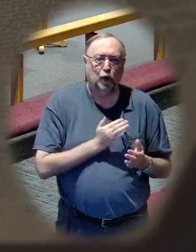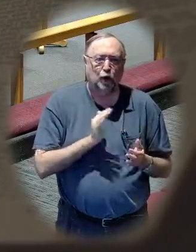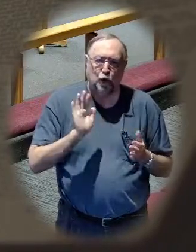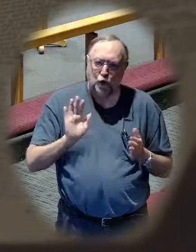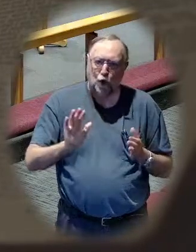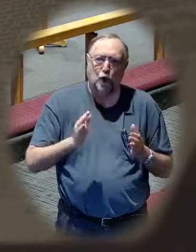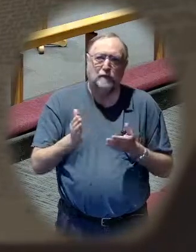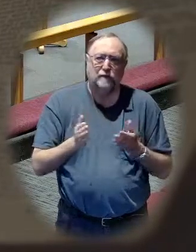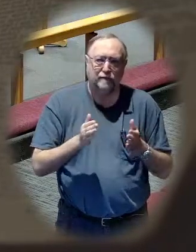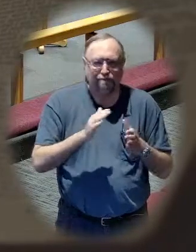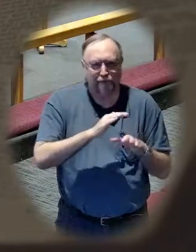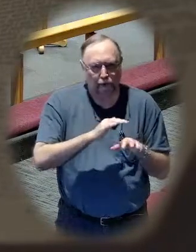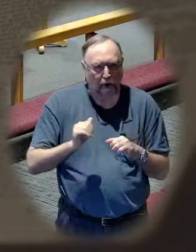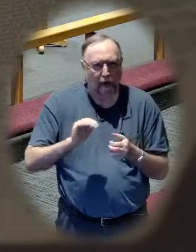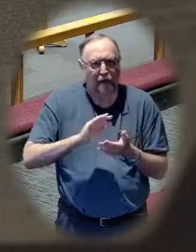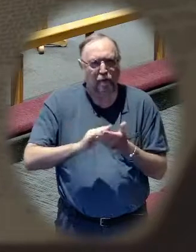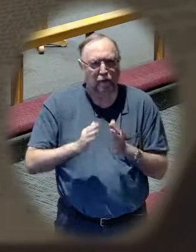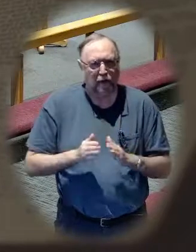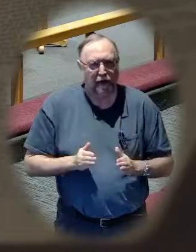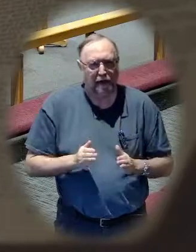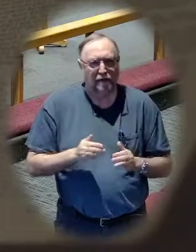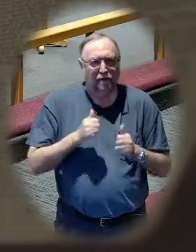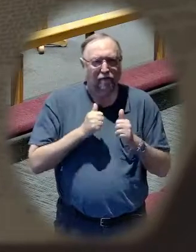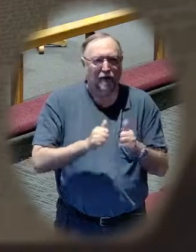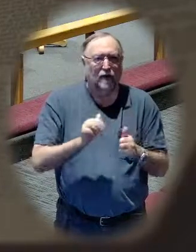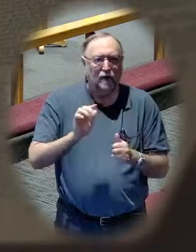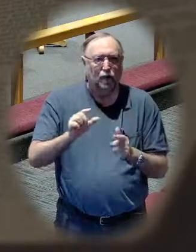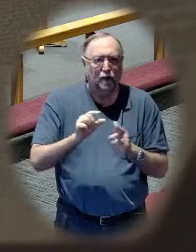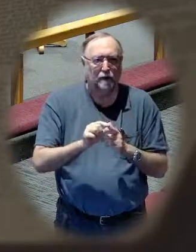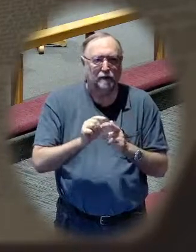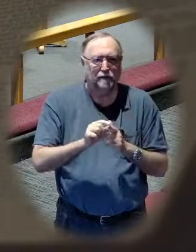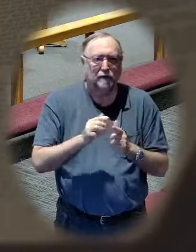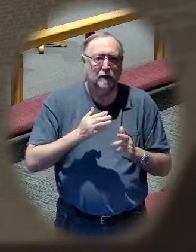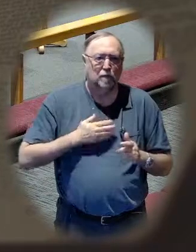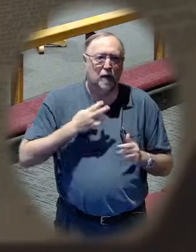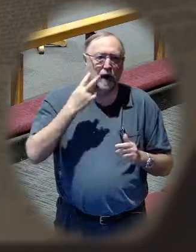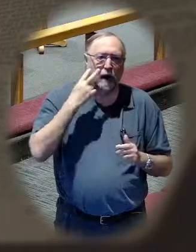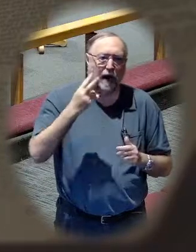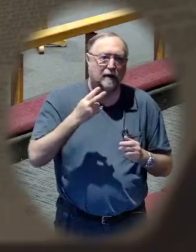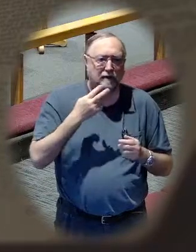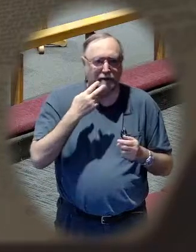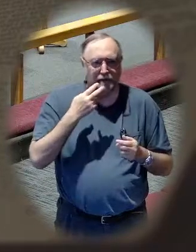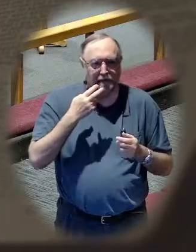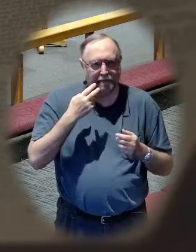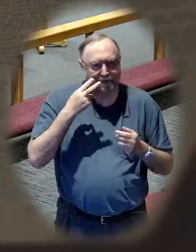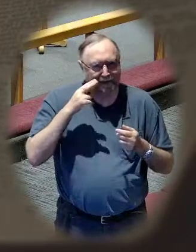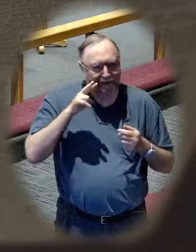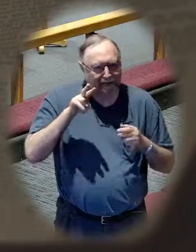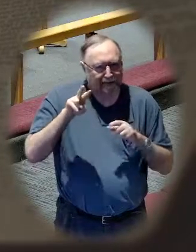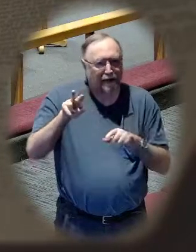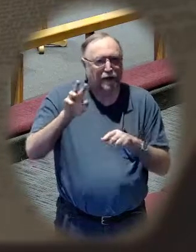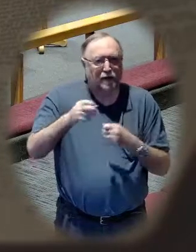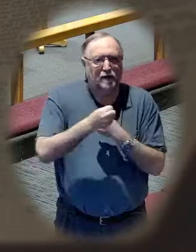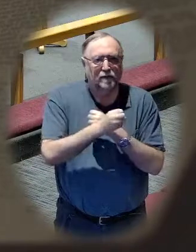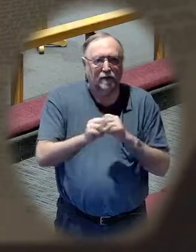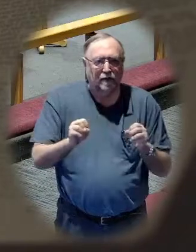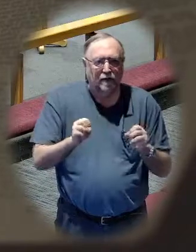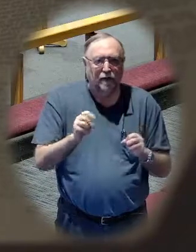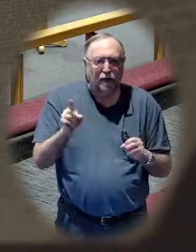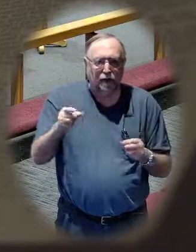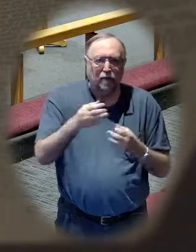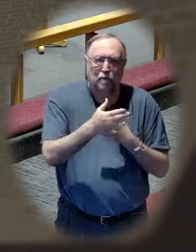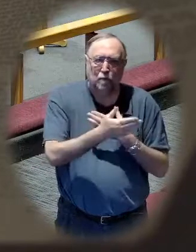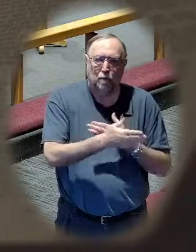peace, according to your word, for my eyes have seen your salvation, that you have prepared in the presence of all